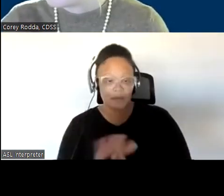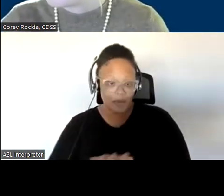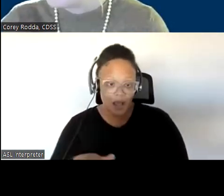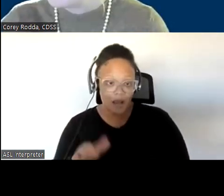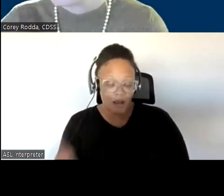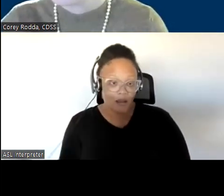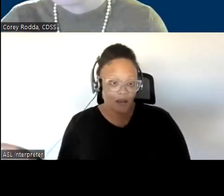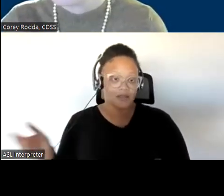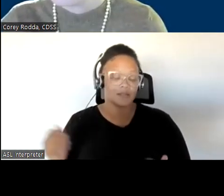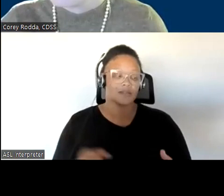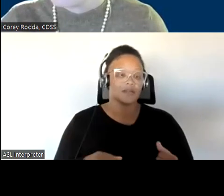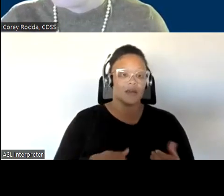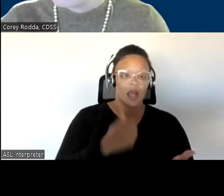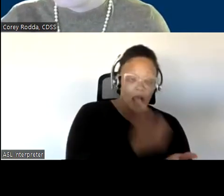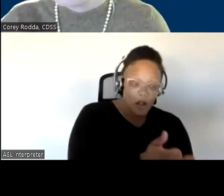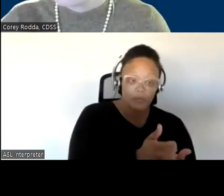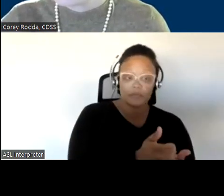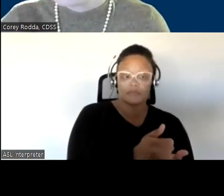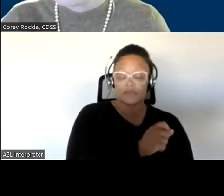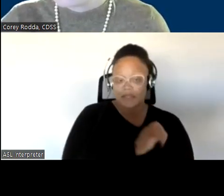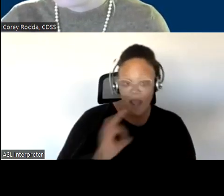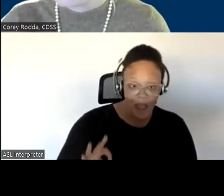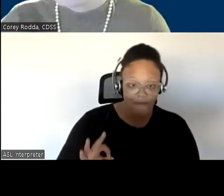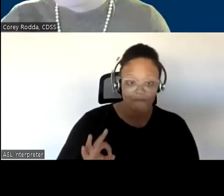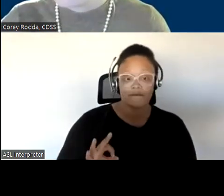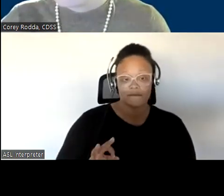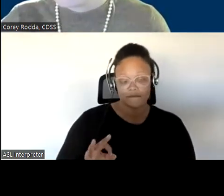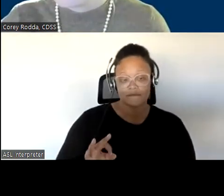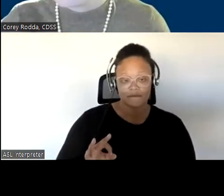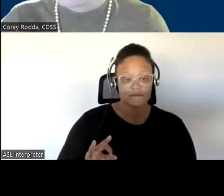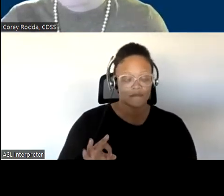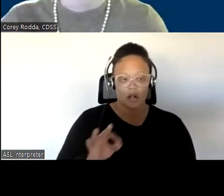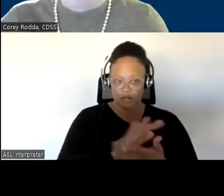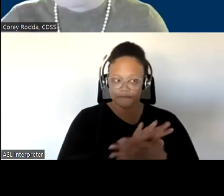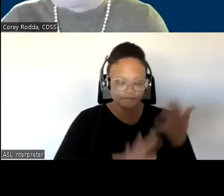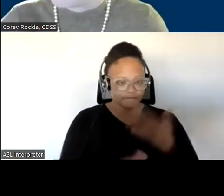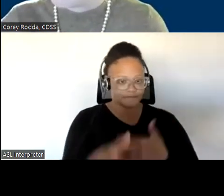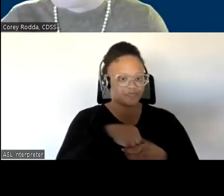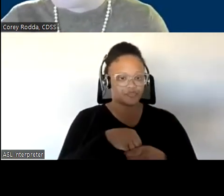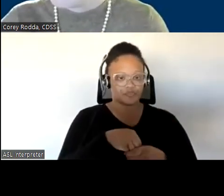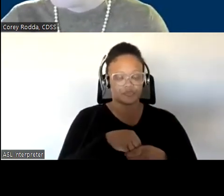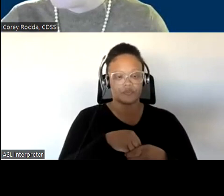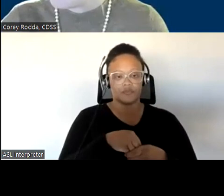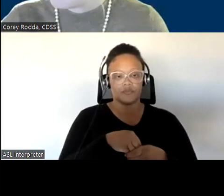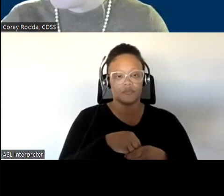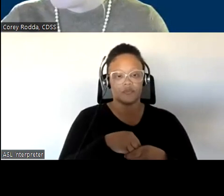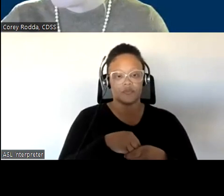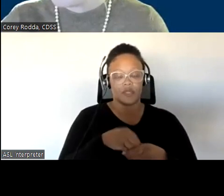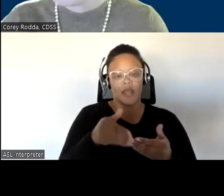and children. And then I'm going to indicate what I plan to use this funding for.